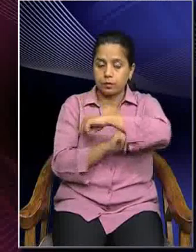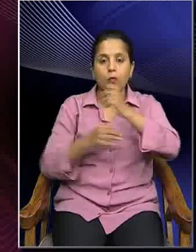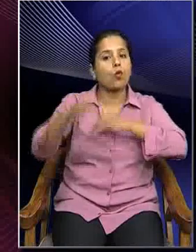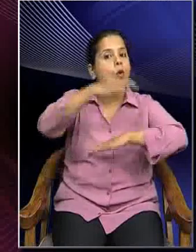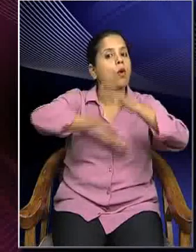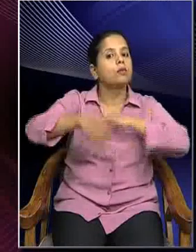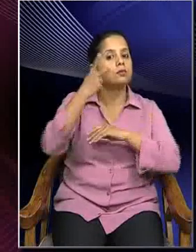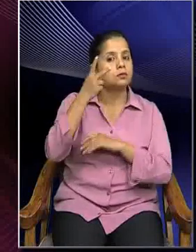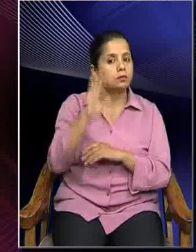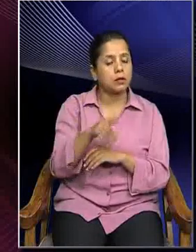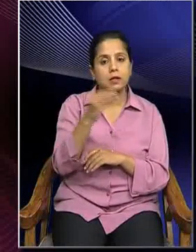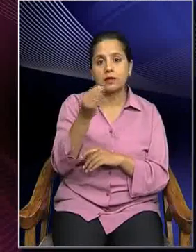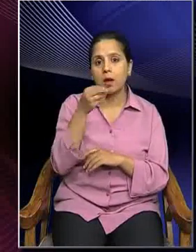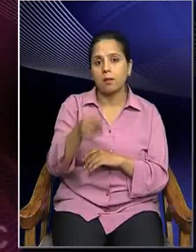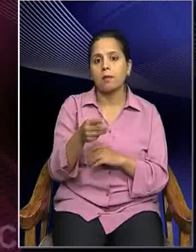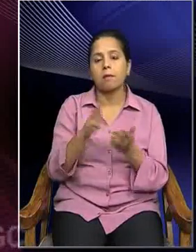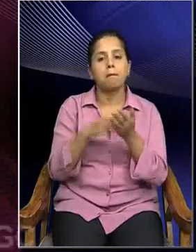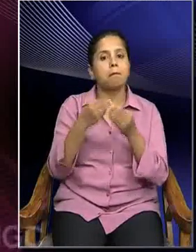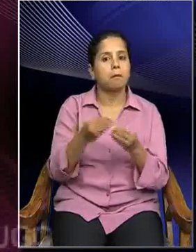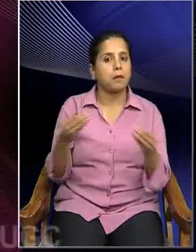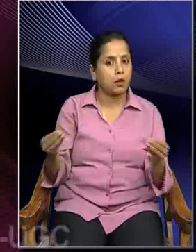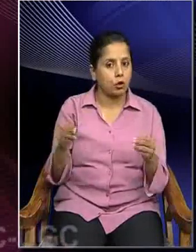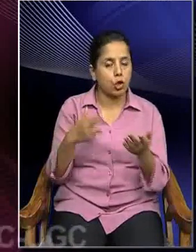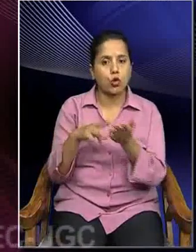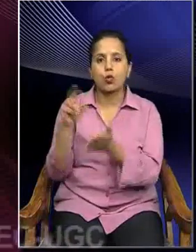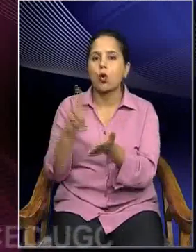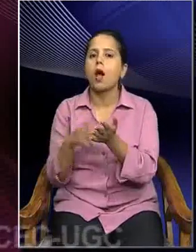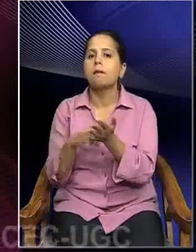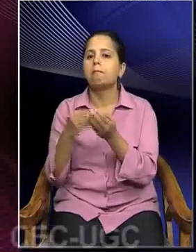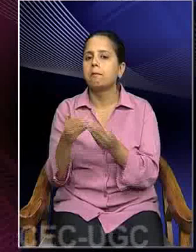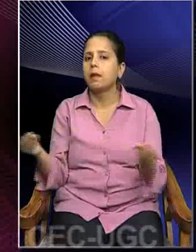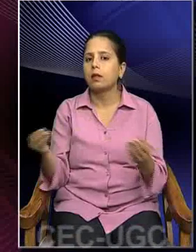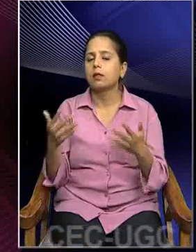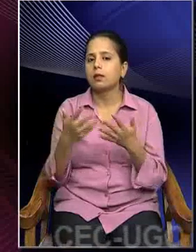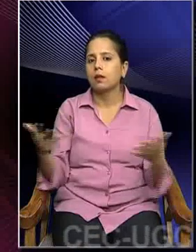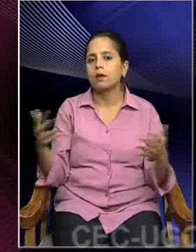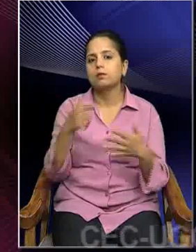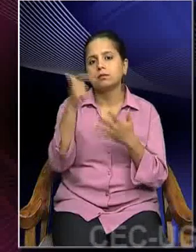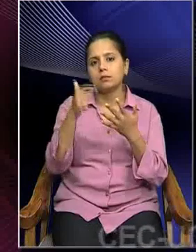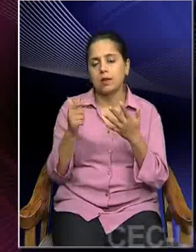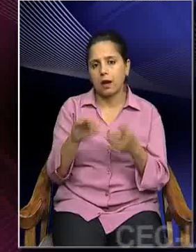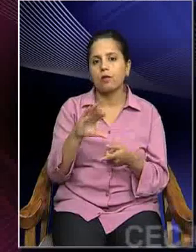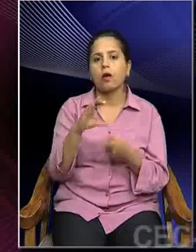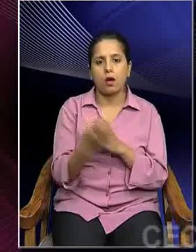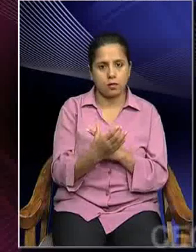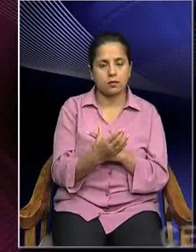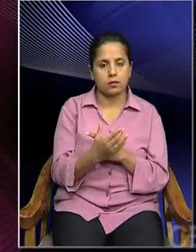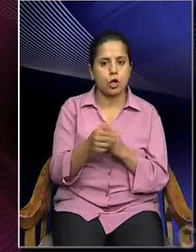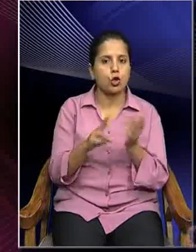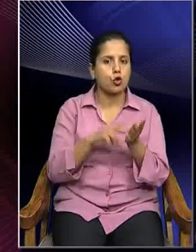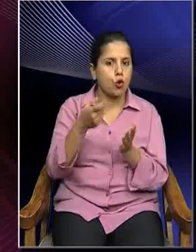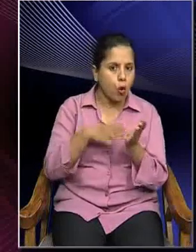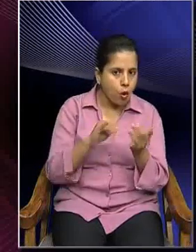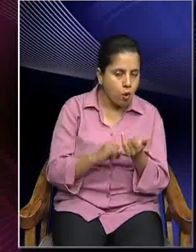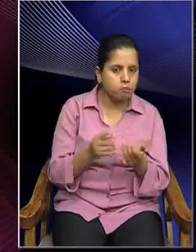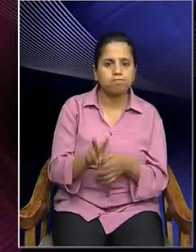organized by certain material and non-material elements of culture. Norms,